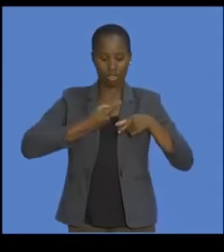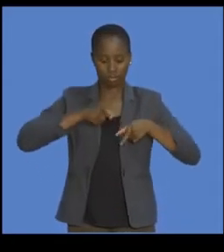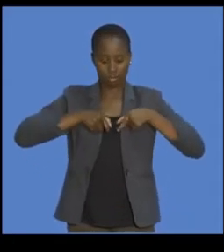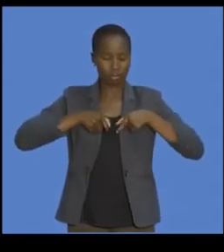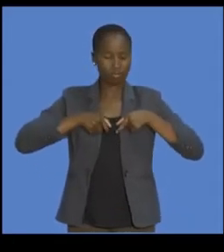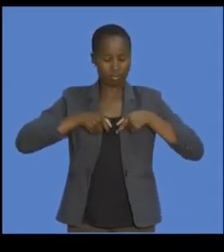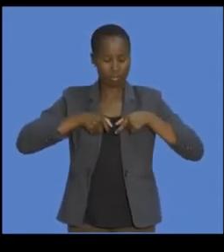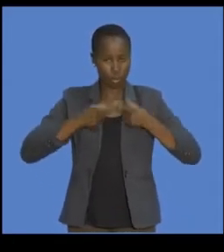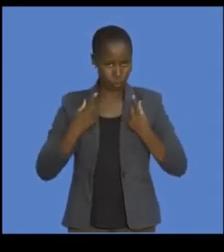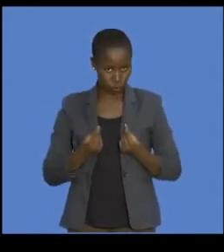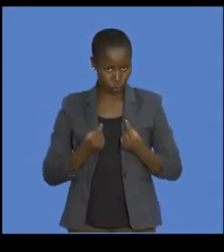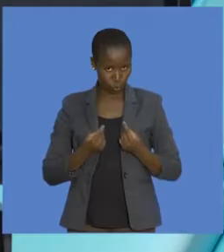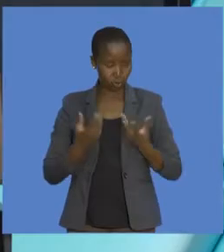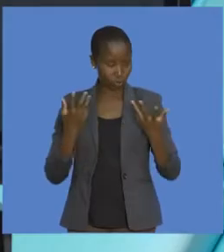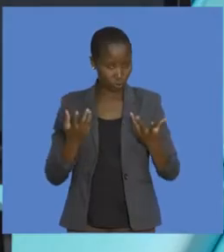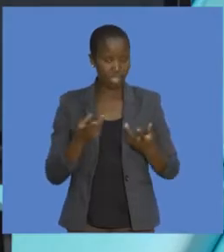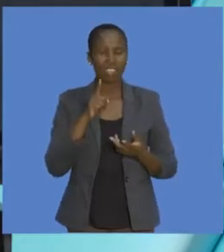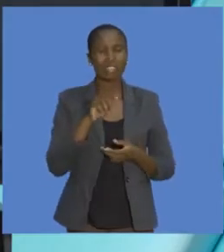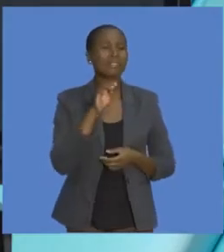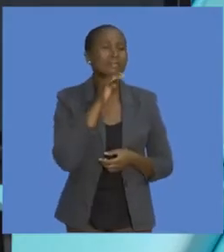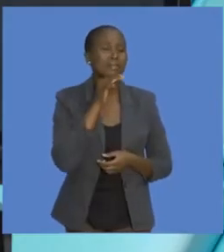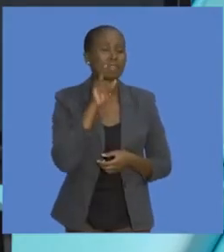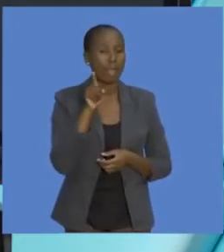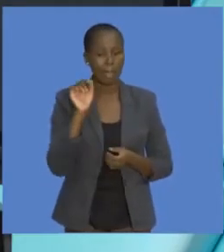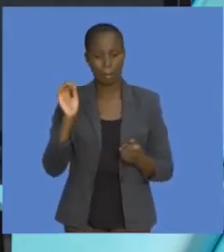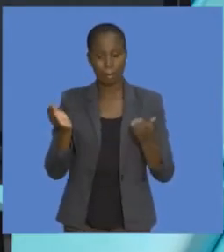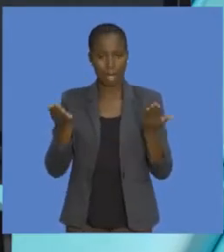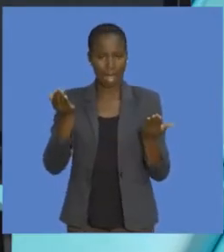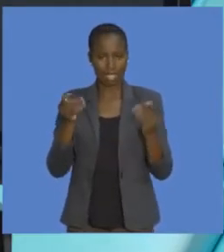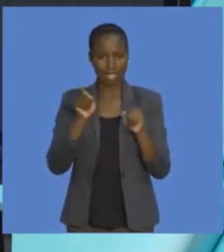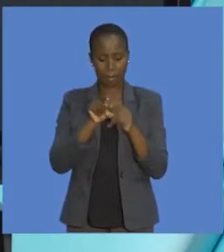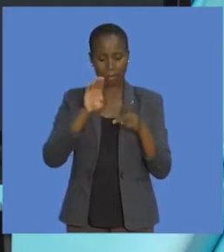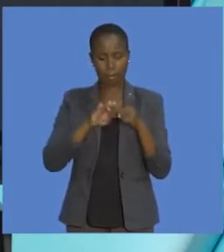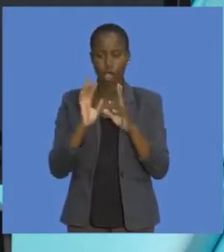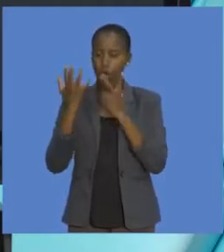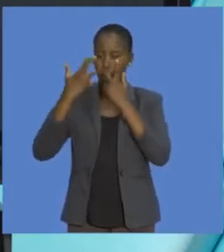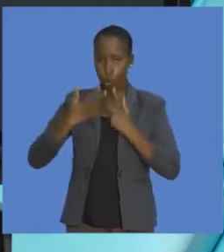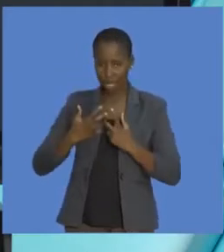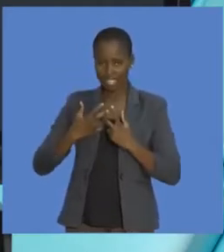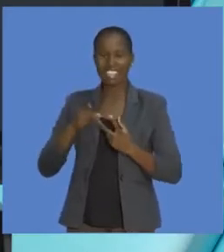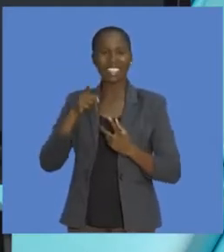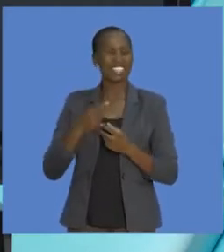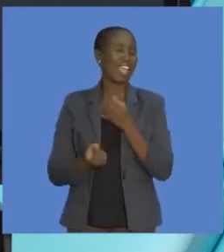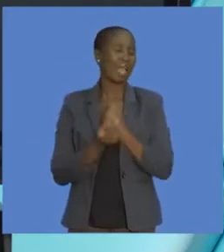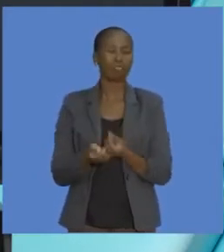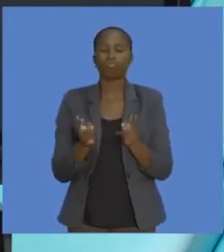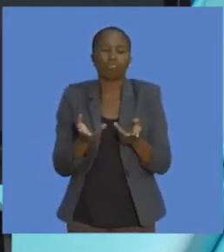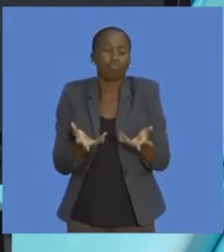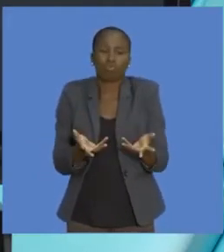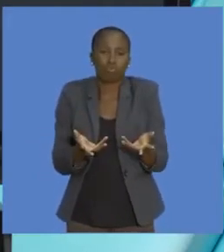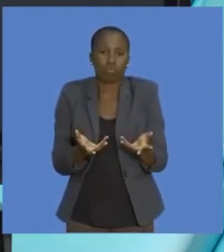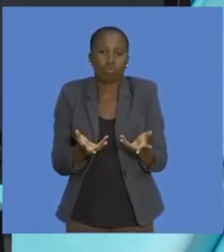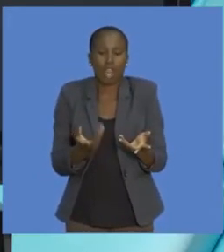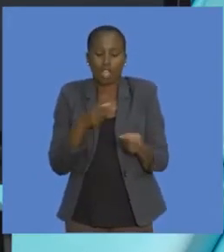So essentially, balance and coordination is an involuntary process. What does that mean? It